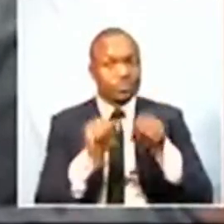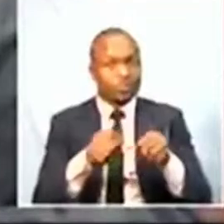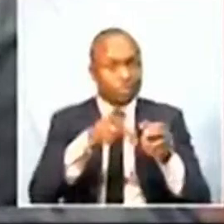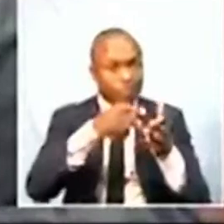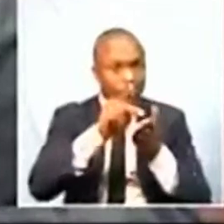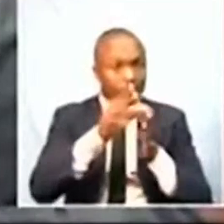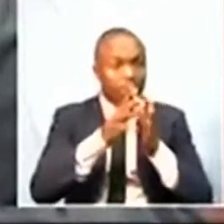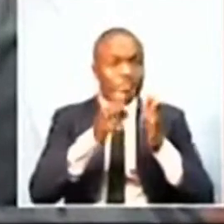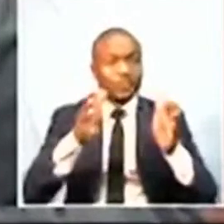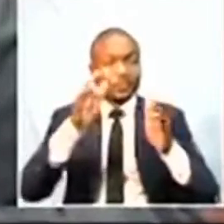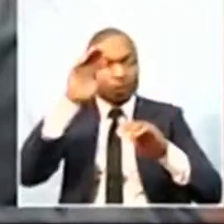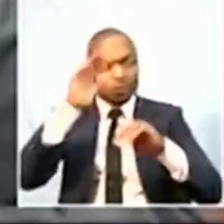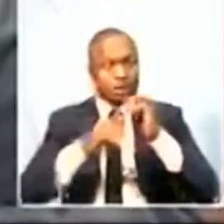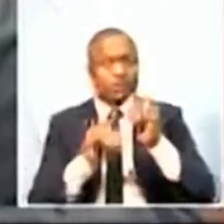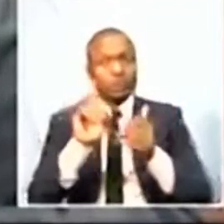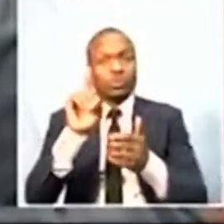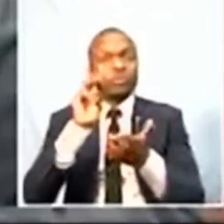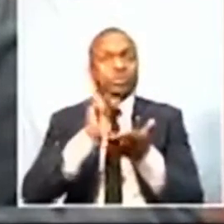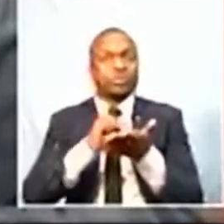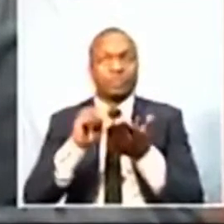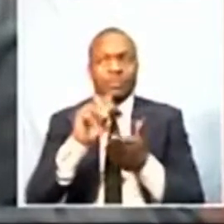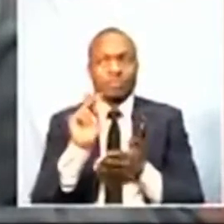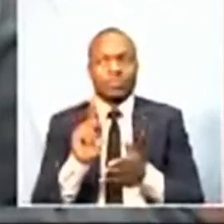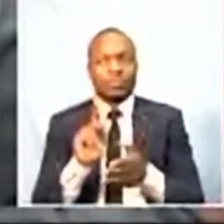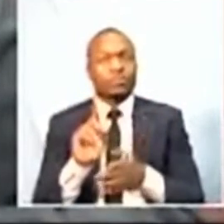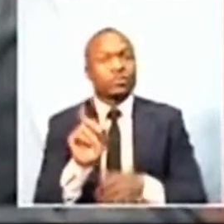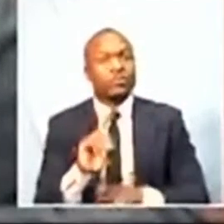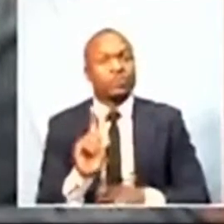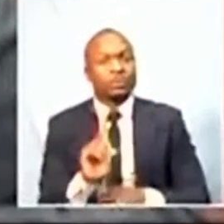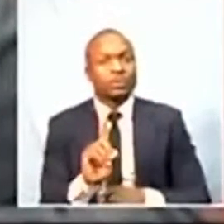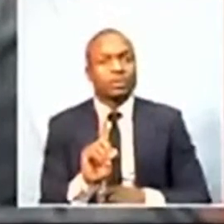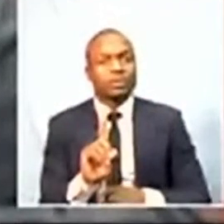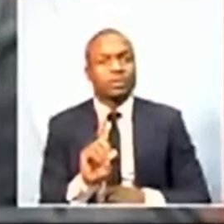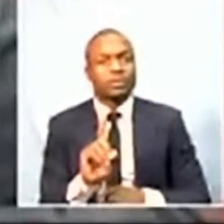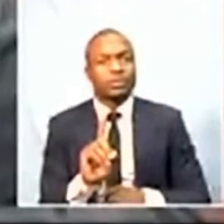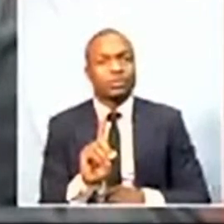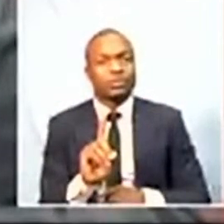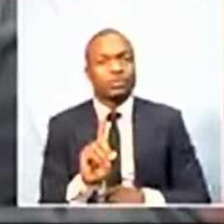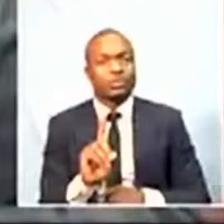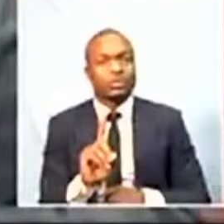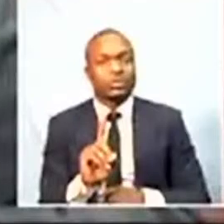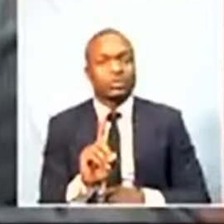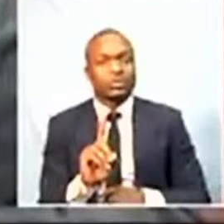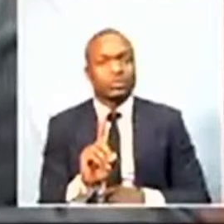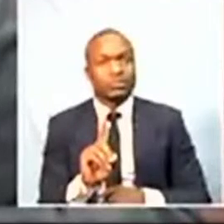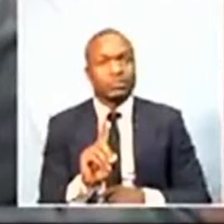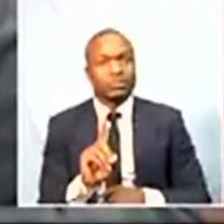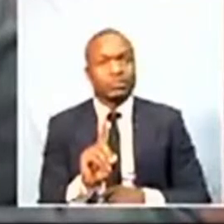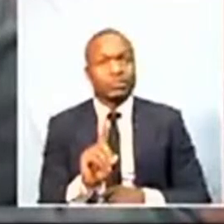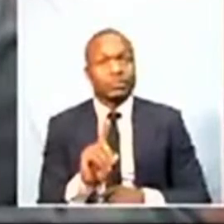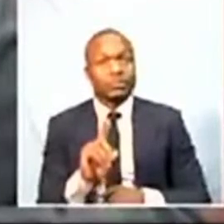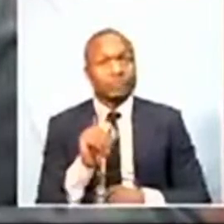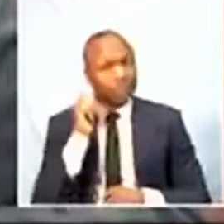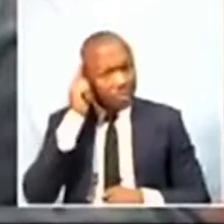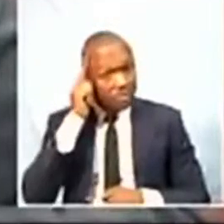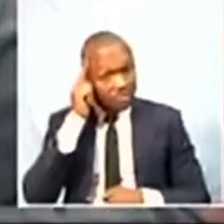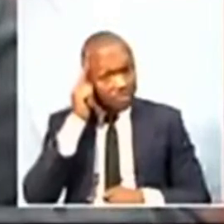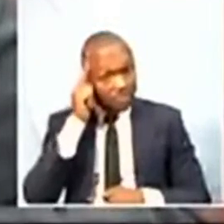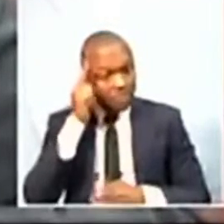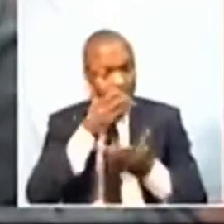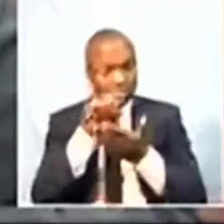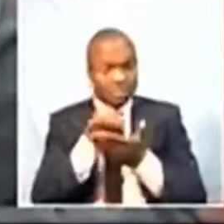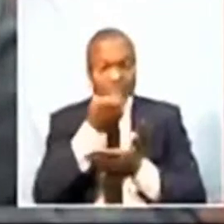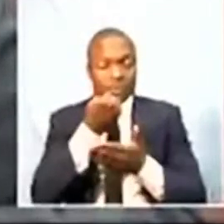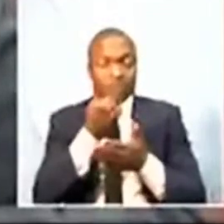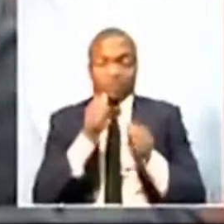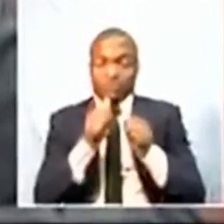than 1 million kwacha. So where is the assumption of the economy not doing fine? That's what I'm saying. Give us the report that will show